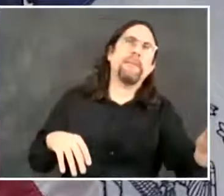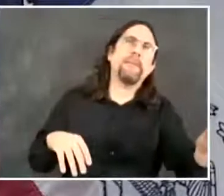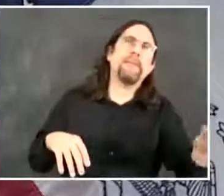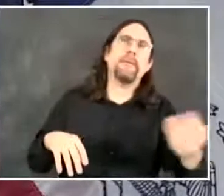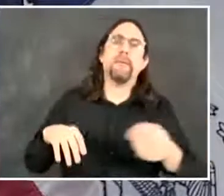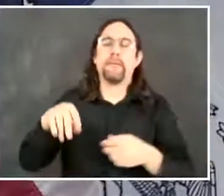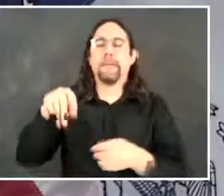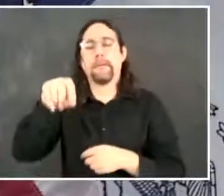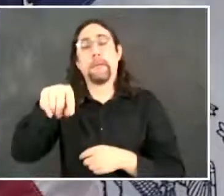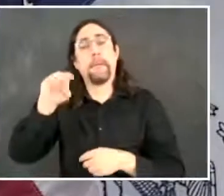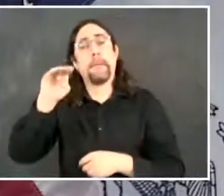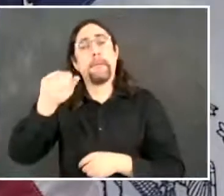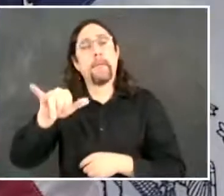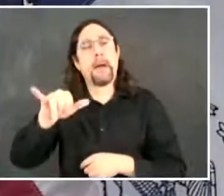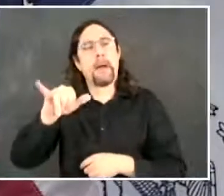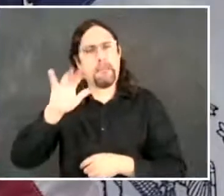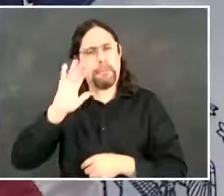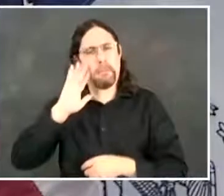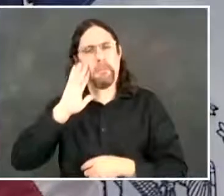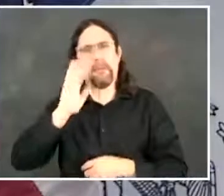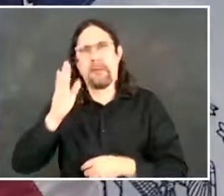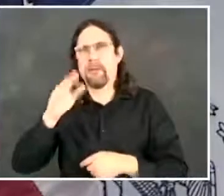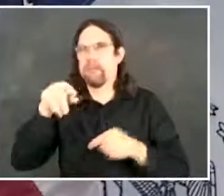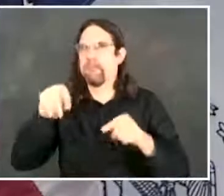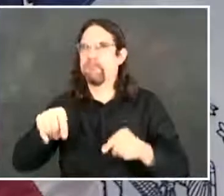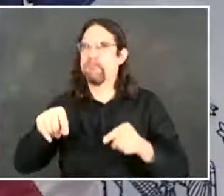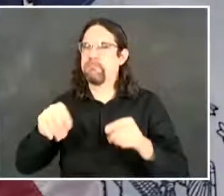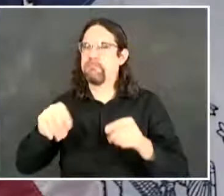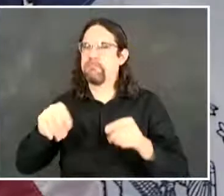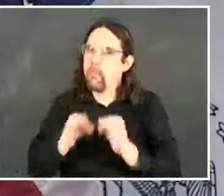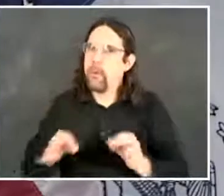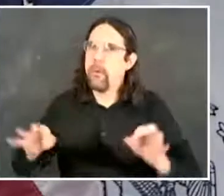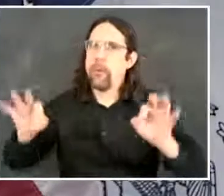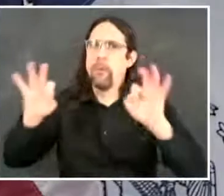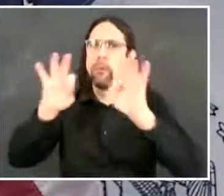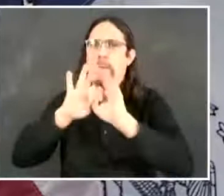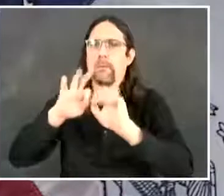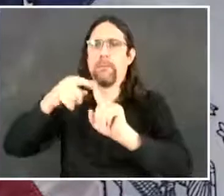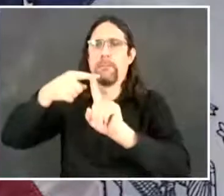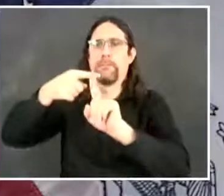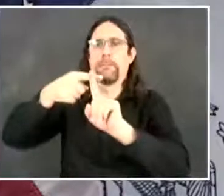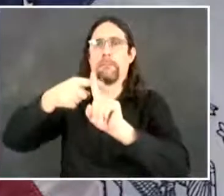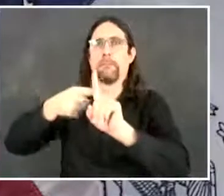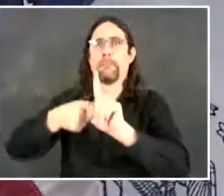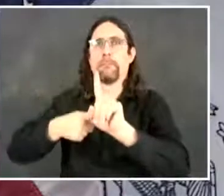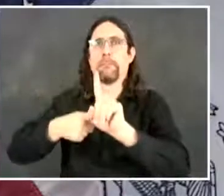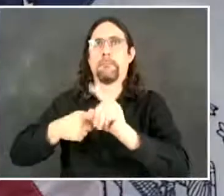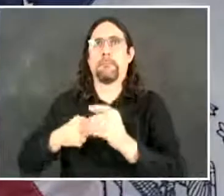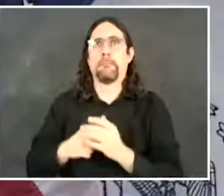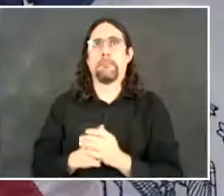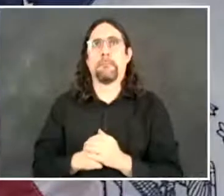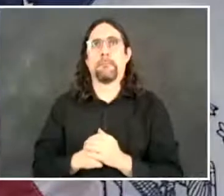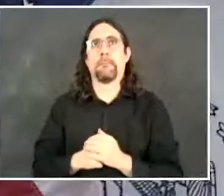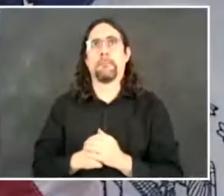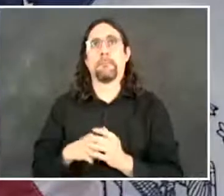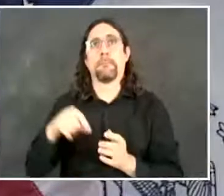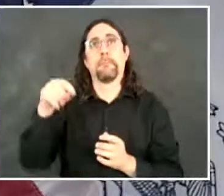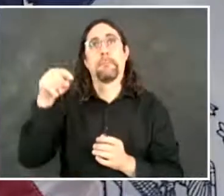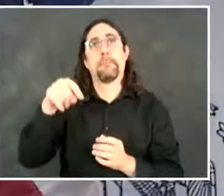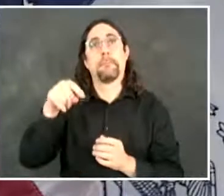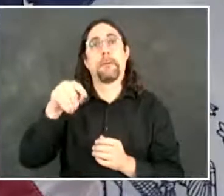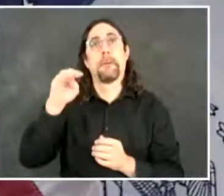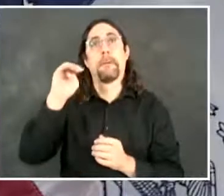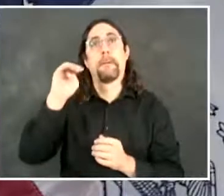So, understanding that May is here, we also know that with that comes the warmer weather, and that's what's predicted for